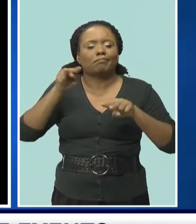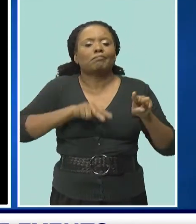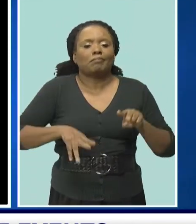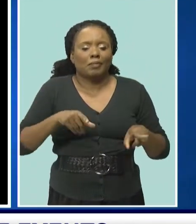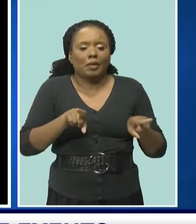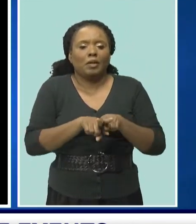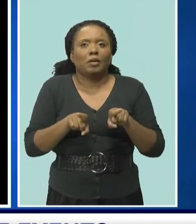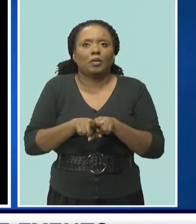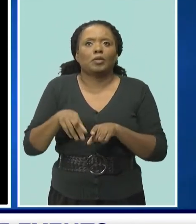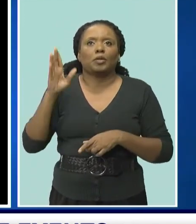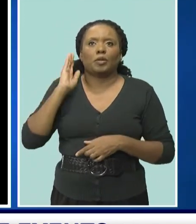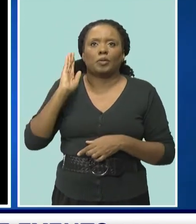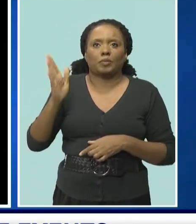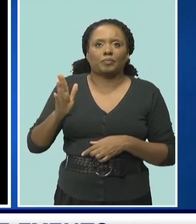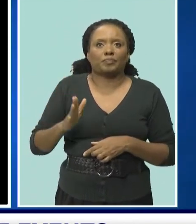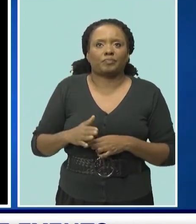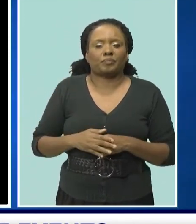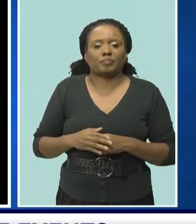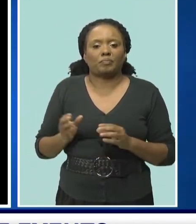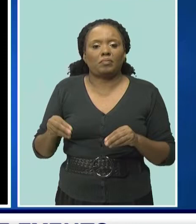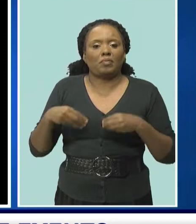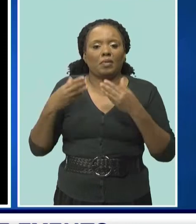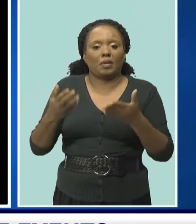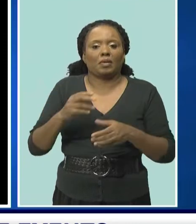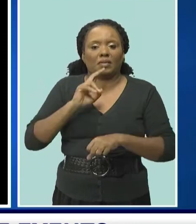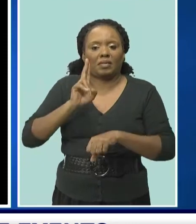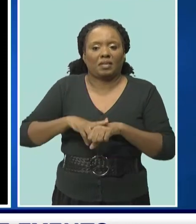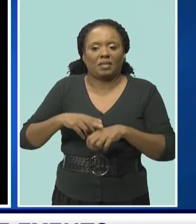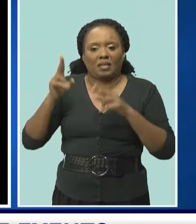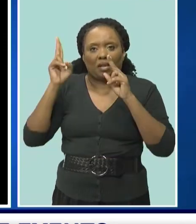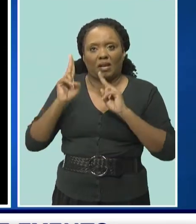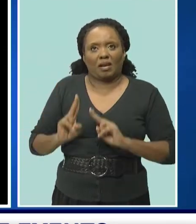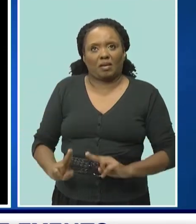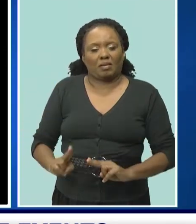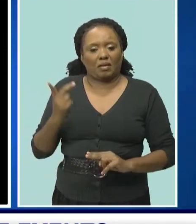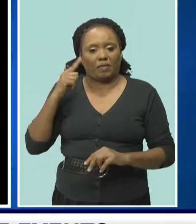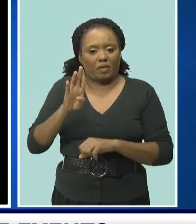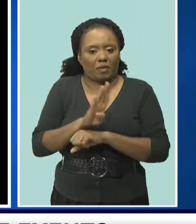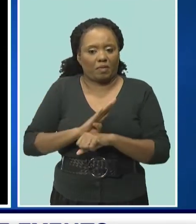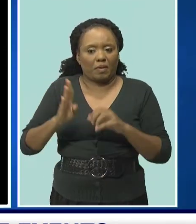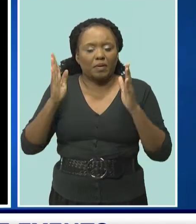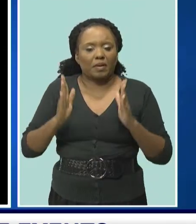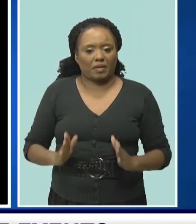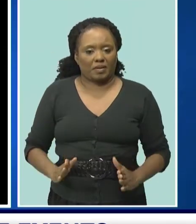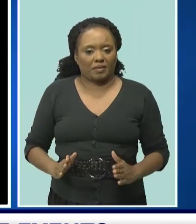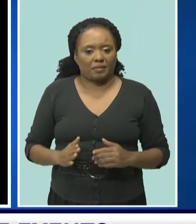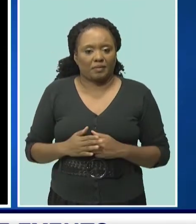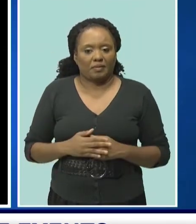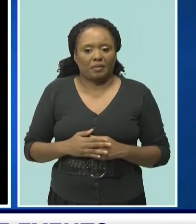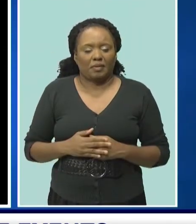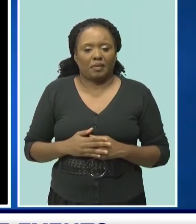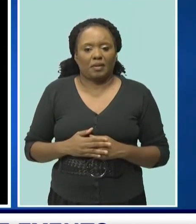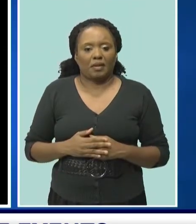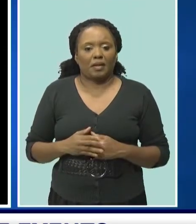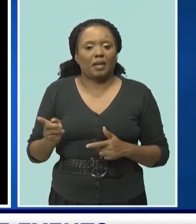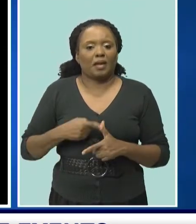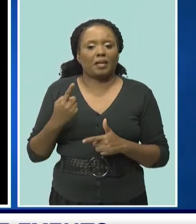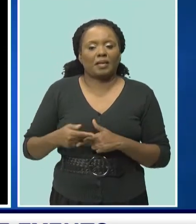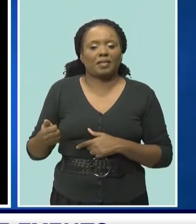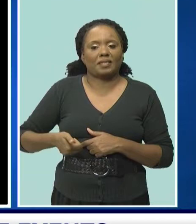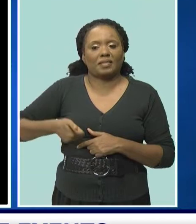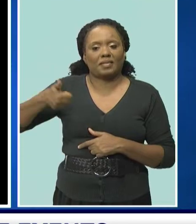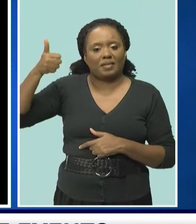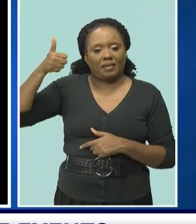also will be conferring the national honours on deserving Barbadians, and then a cadre of senior civil